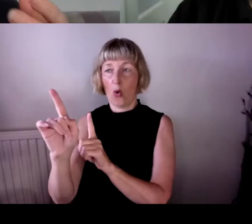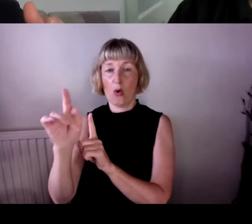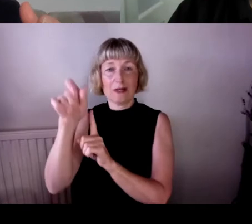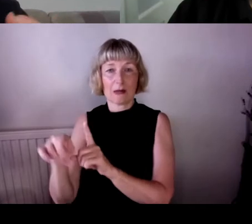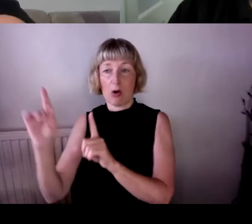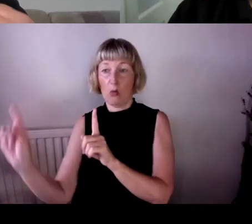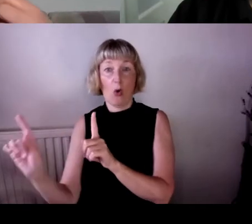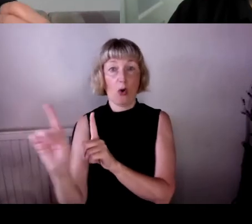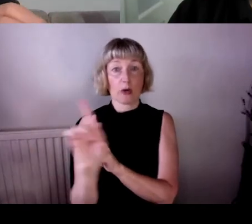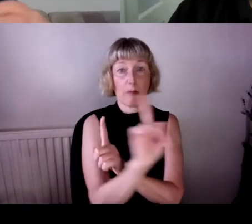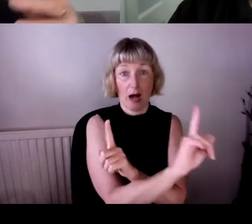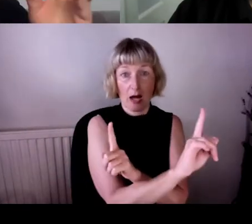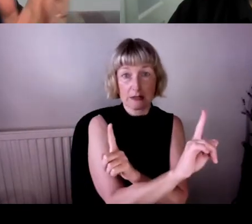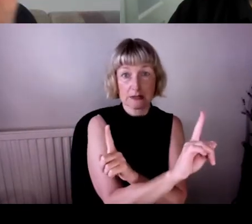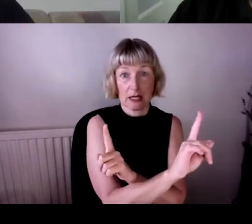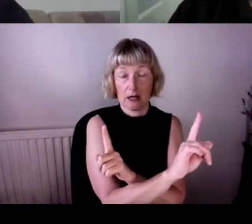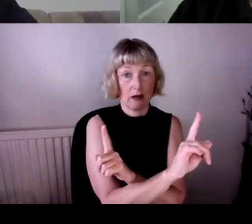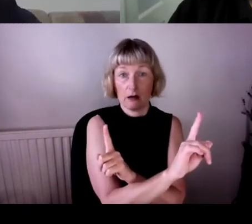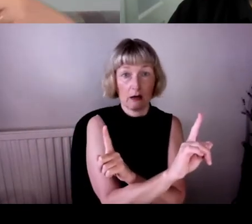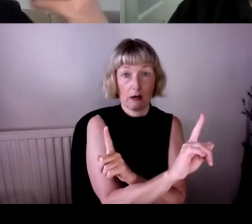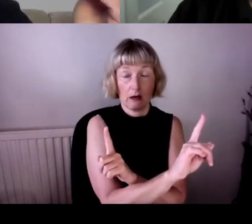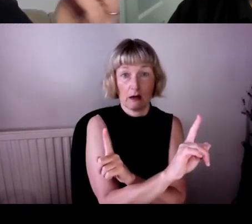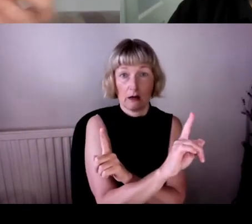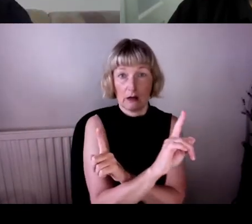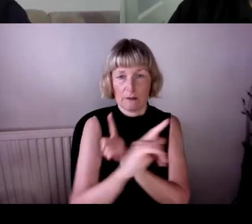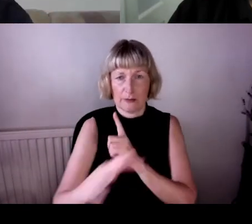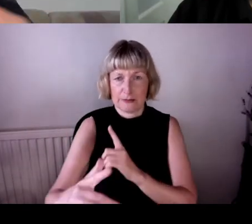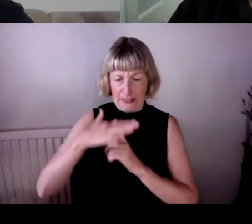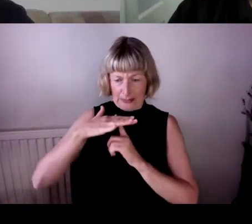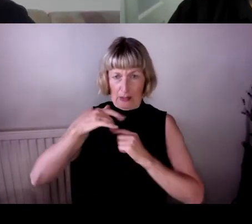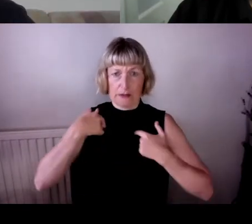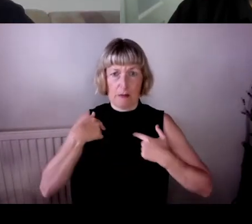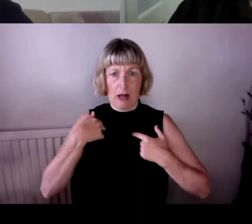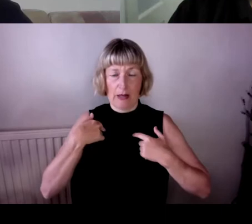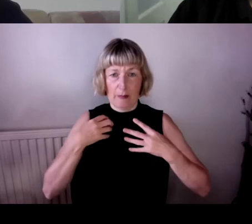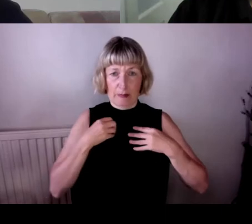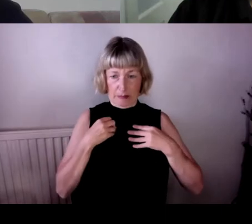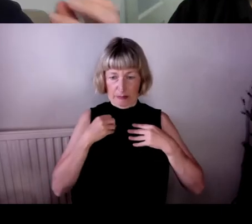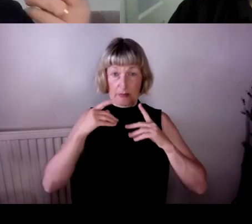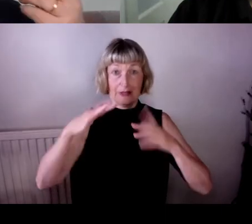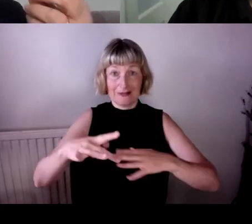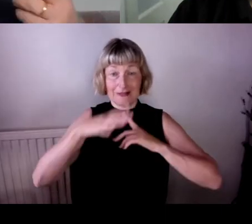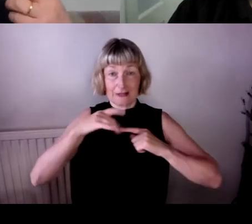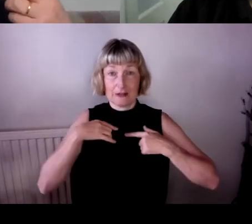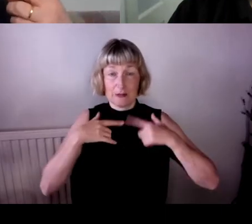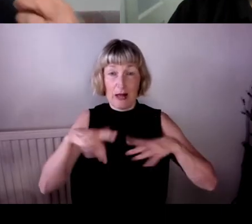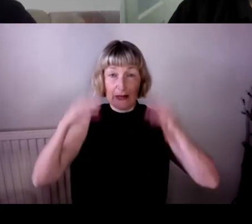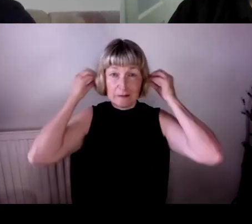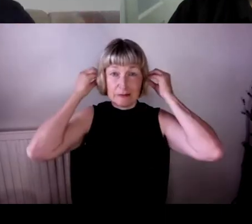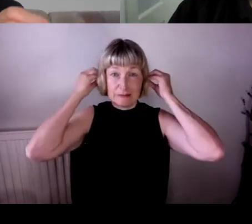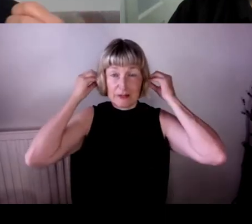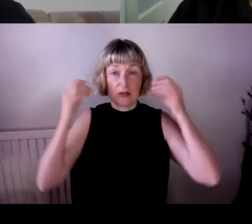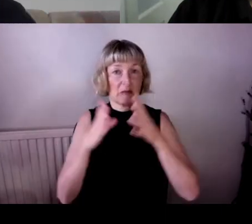in your way, then you will hear, you will lose the signal and you will hear shh, shh, shh as people go by. So